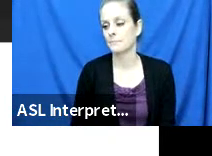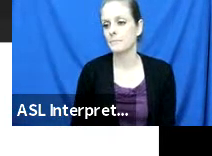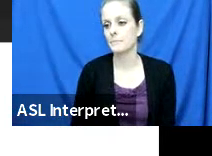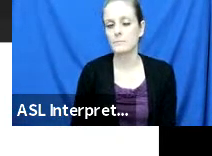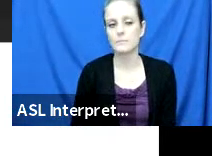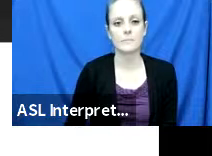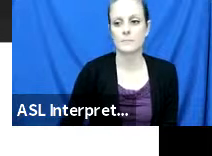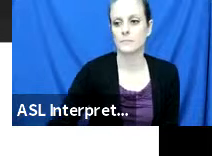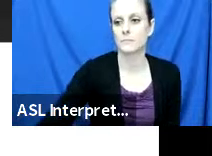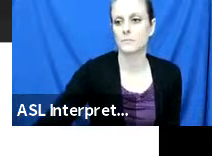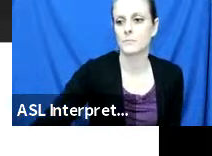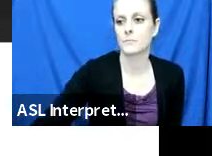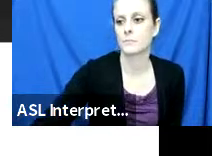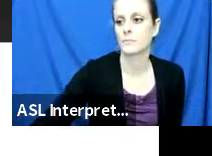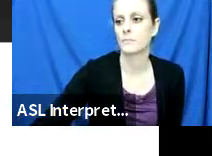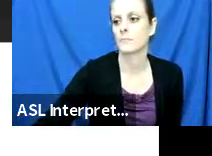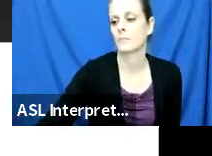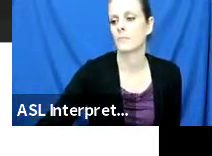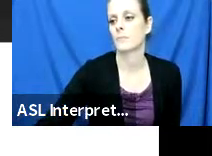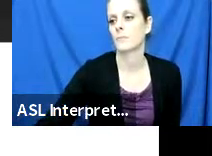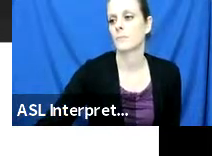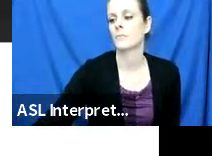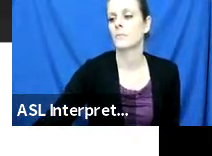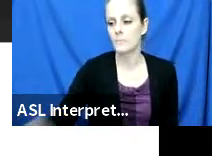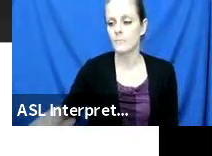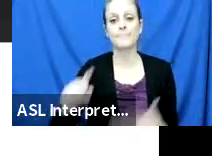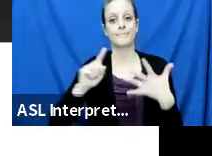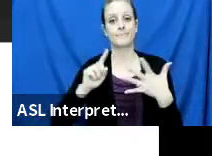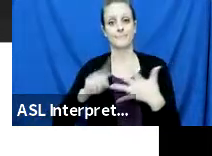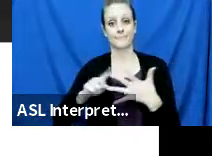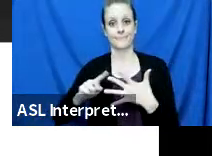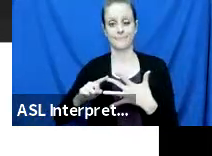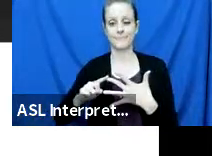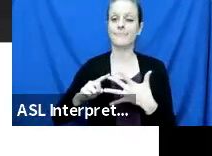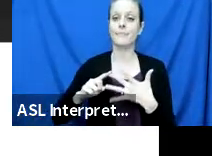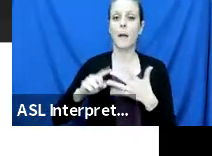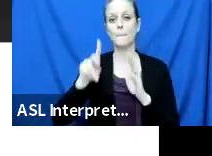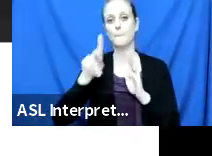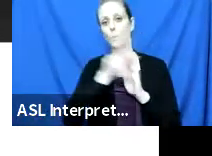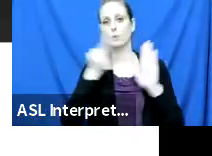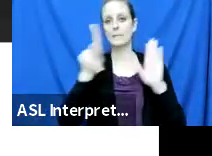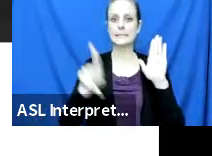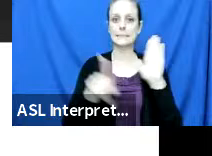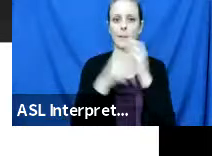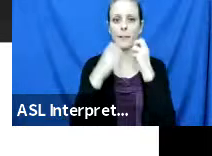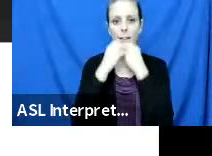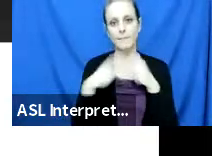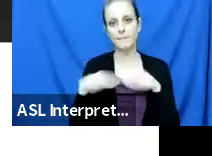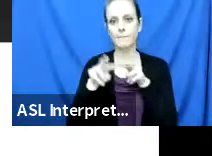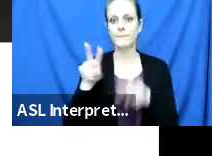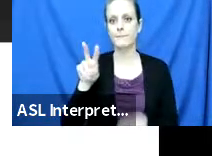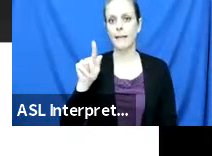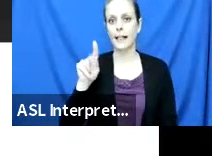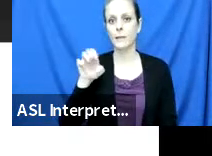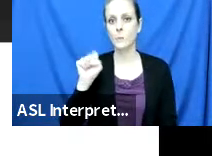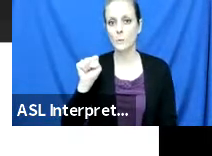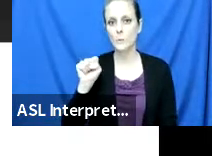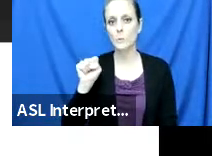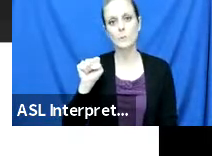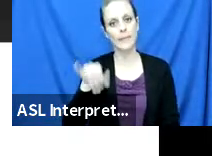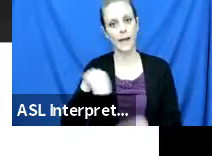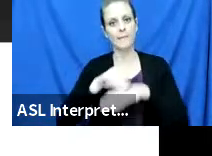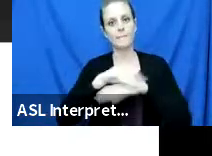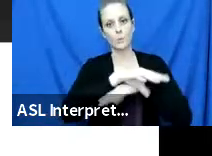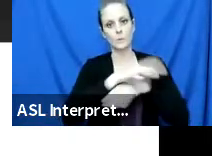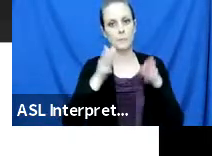Principles and values also guided people's decision-making. And there are some quotes here about mandates.